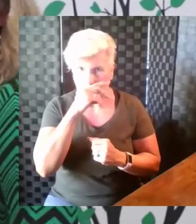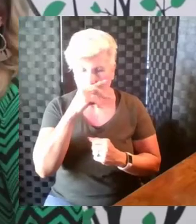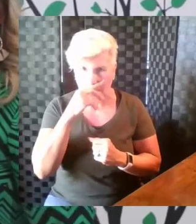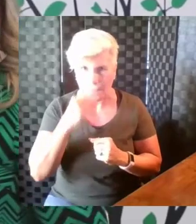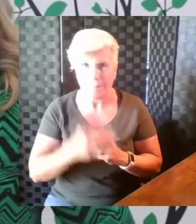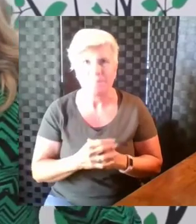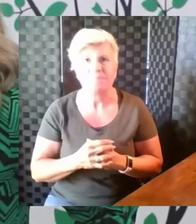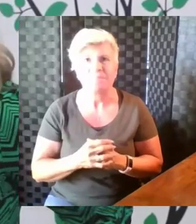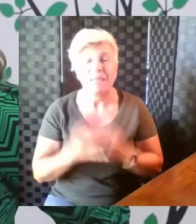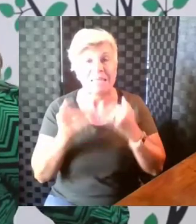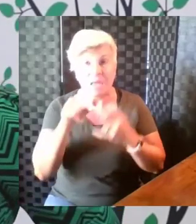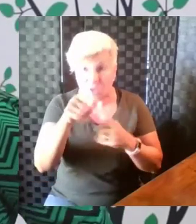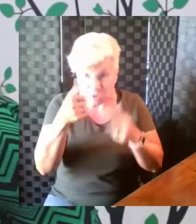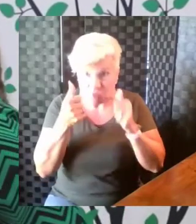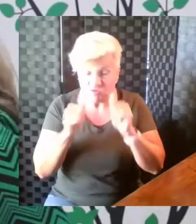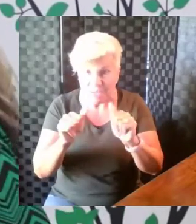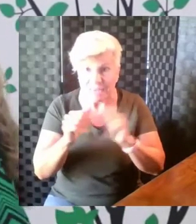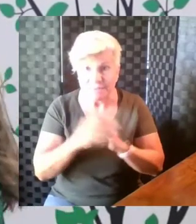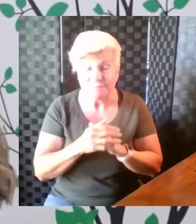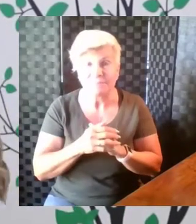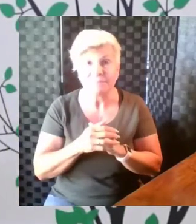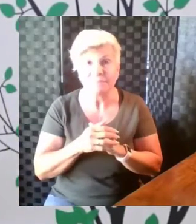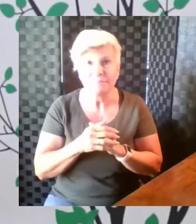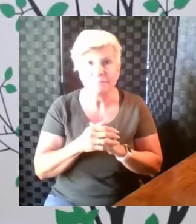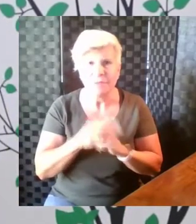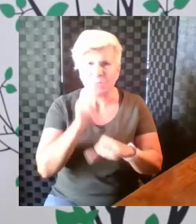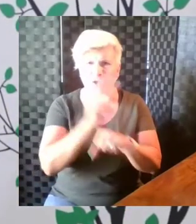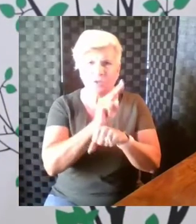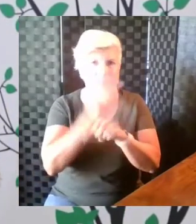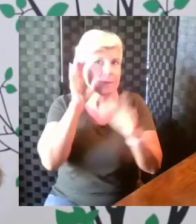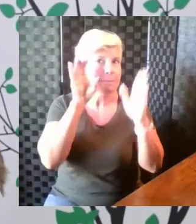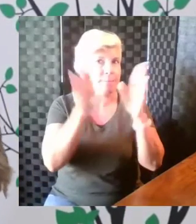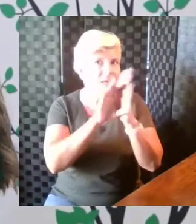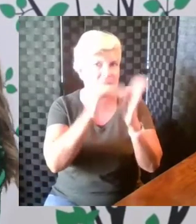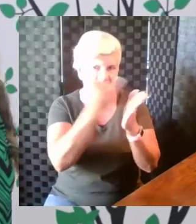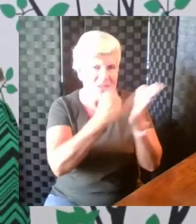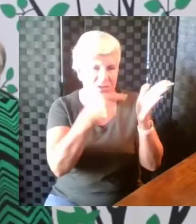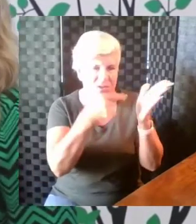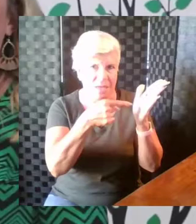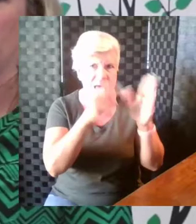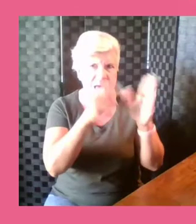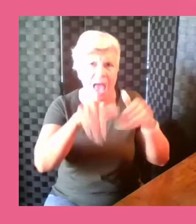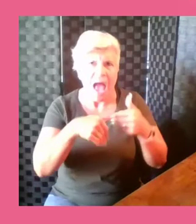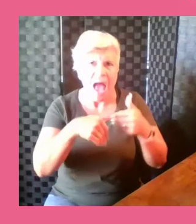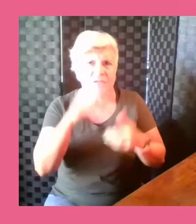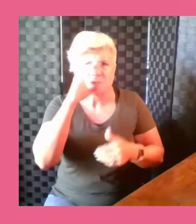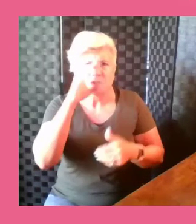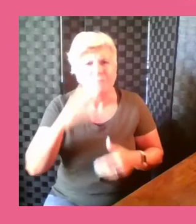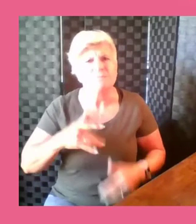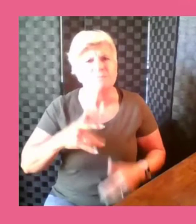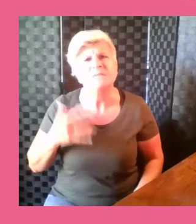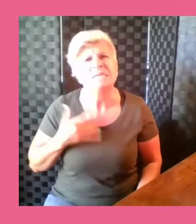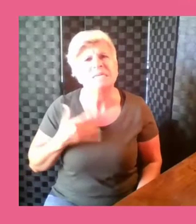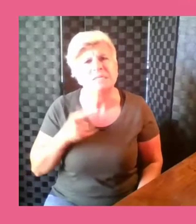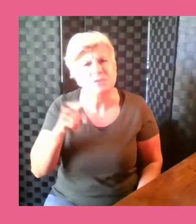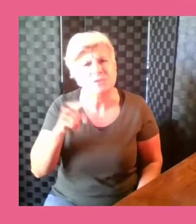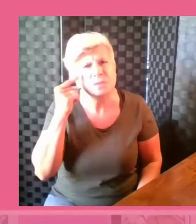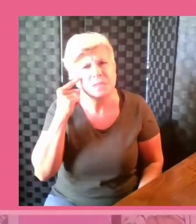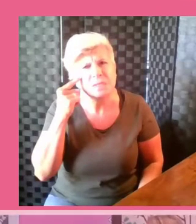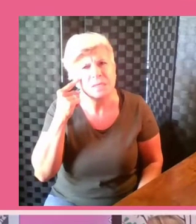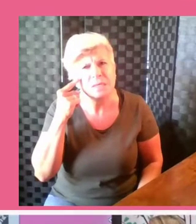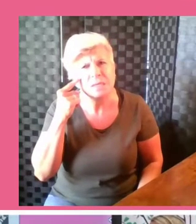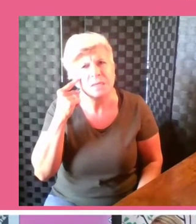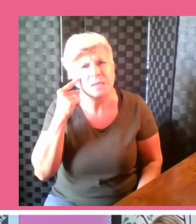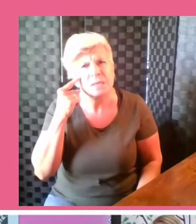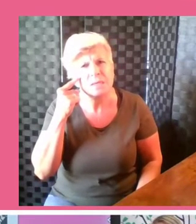All right, so now I want you to try a little bit with me. Using this illustration, how does Chrysanthemum feel in this picture, do you think?